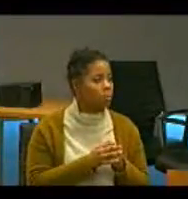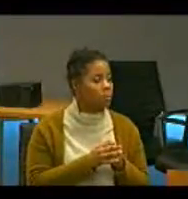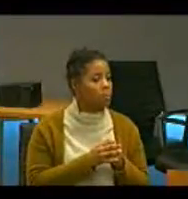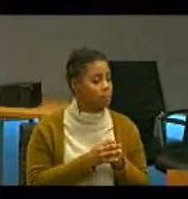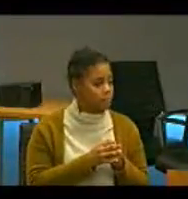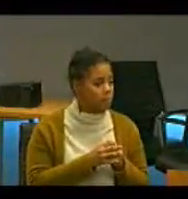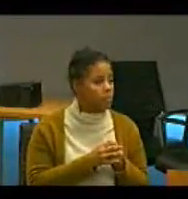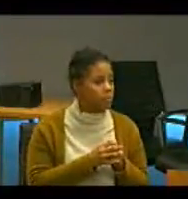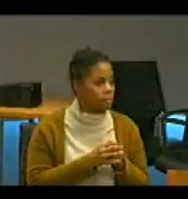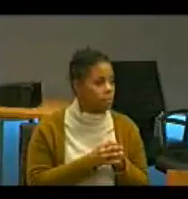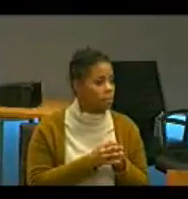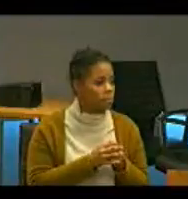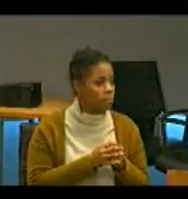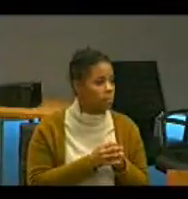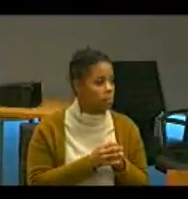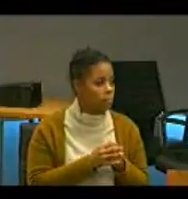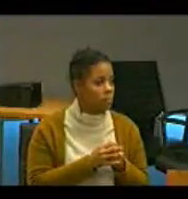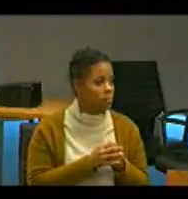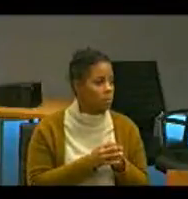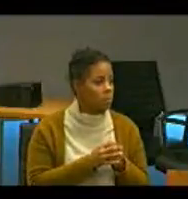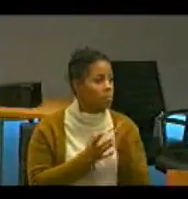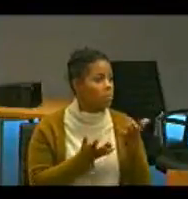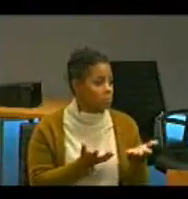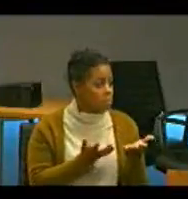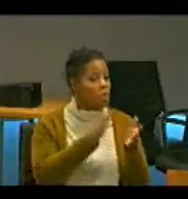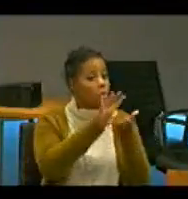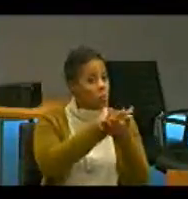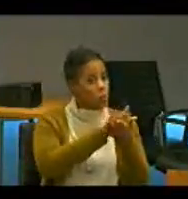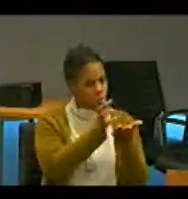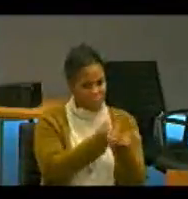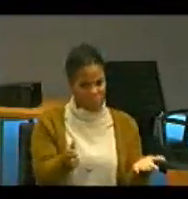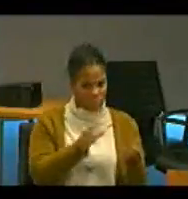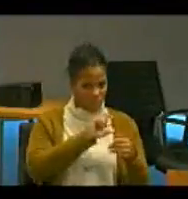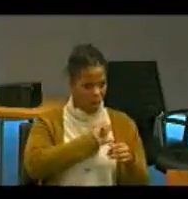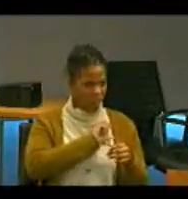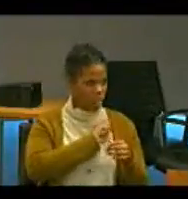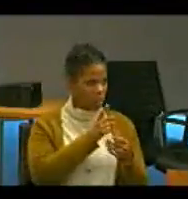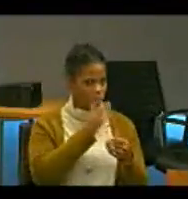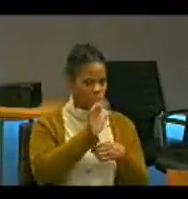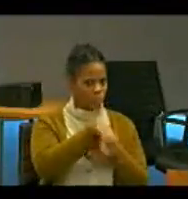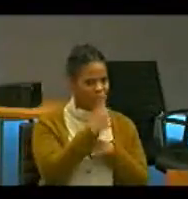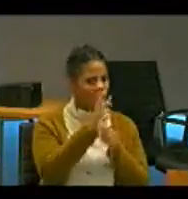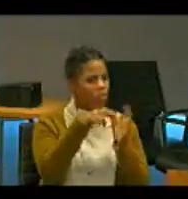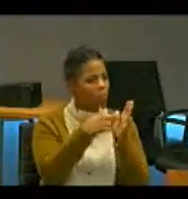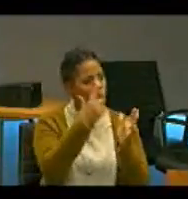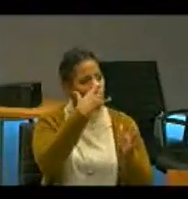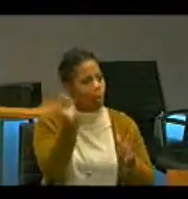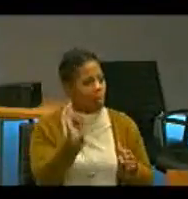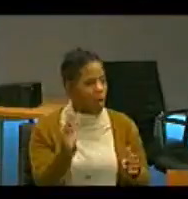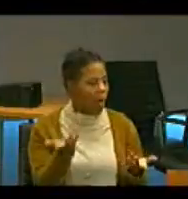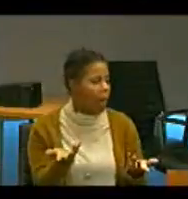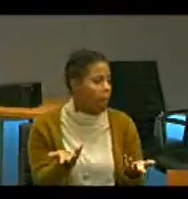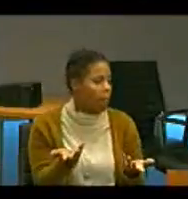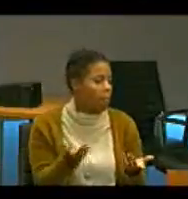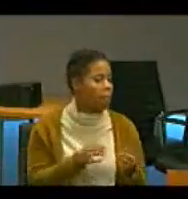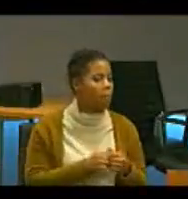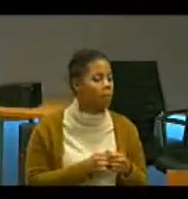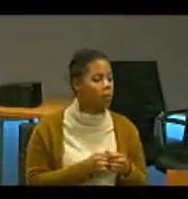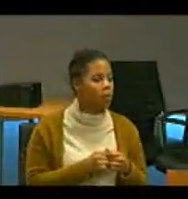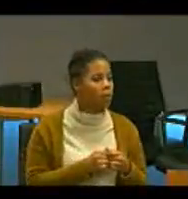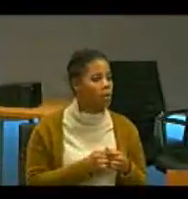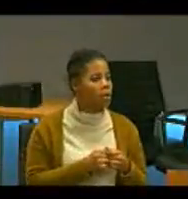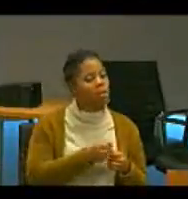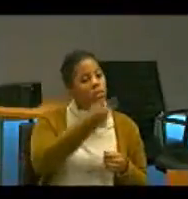exactly how you see the role of school resource officers in schools today, and if you could touch upon whether